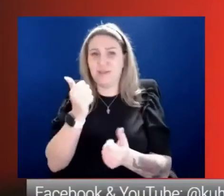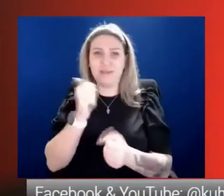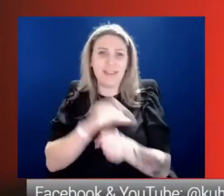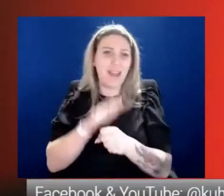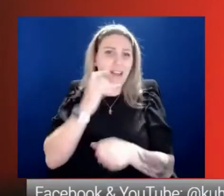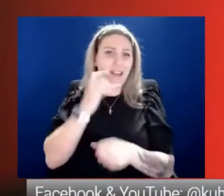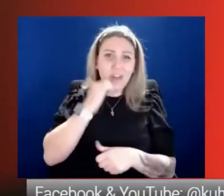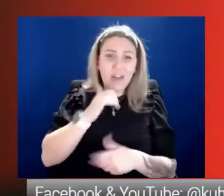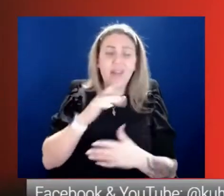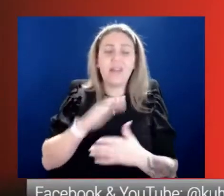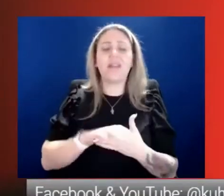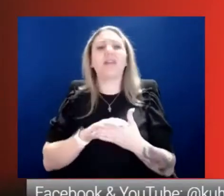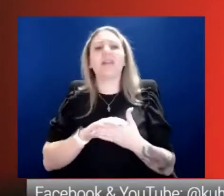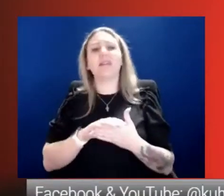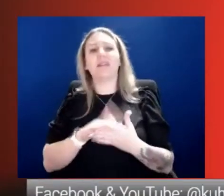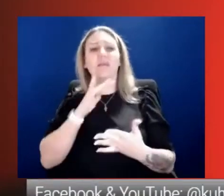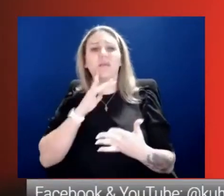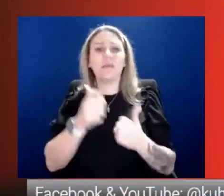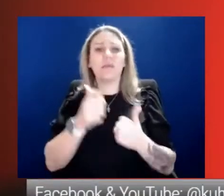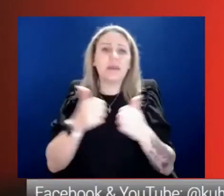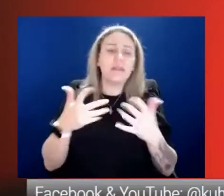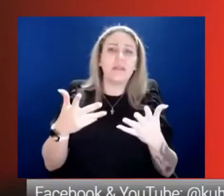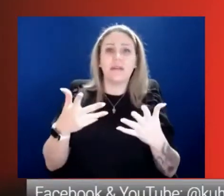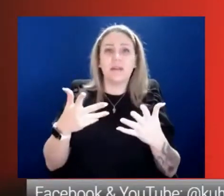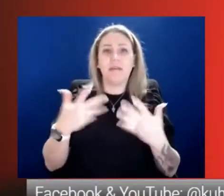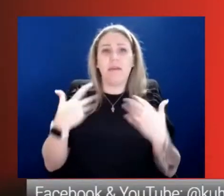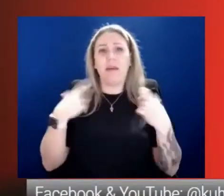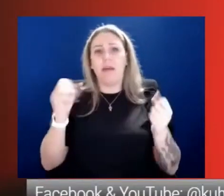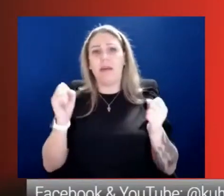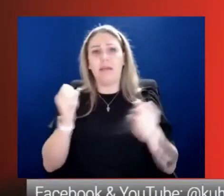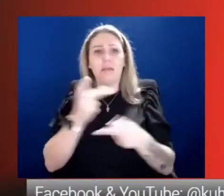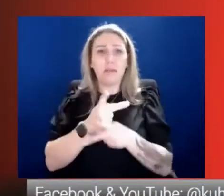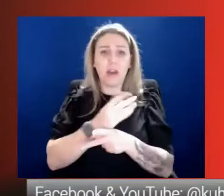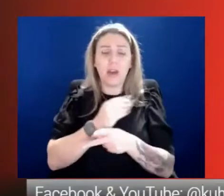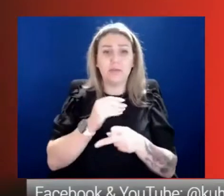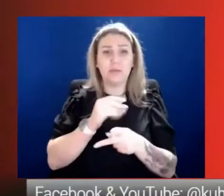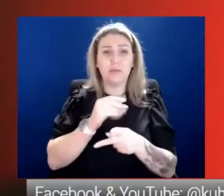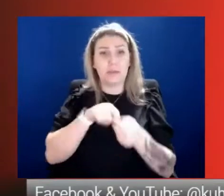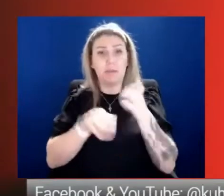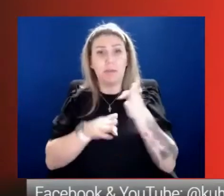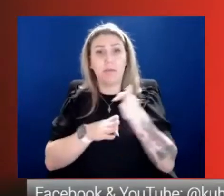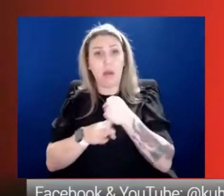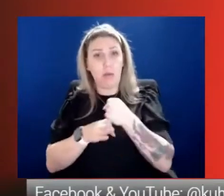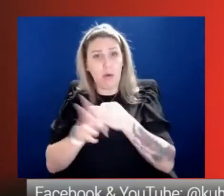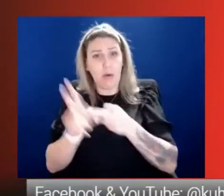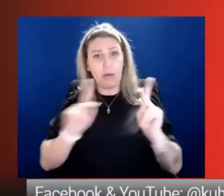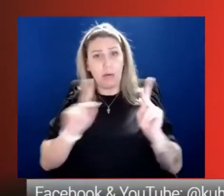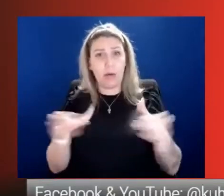and access to health care for particularly minority populations, people of color.